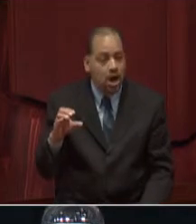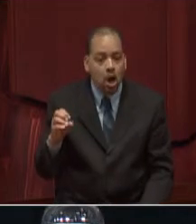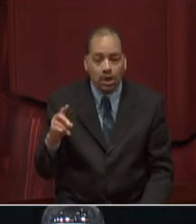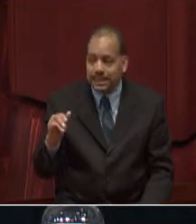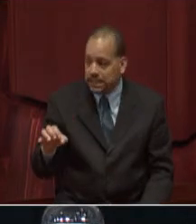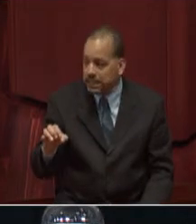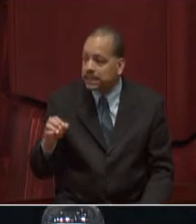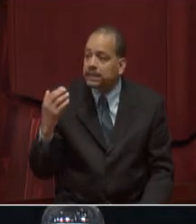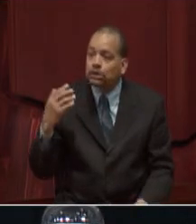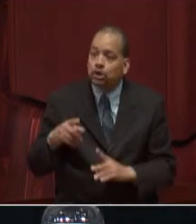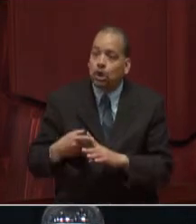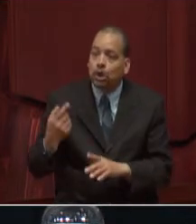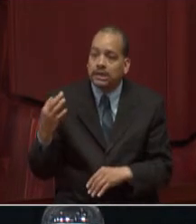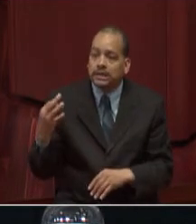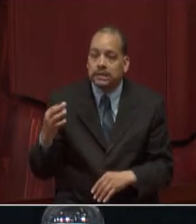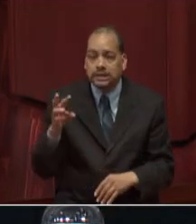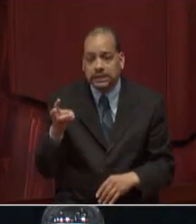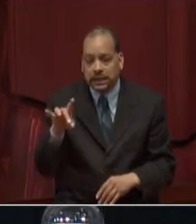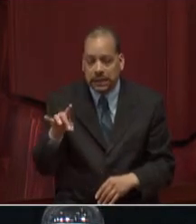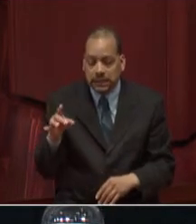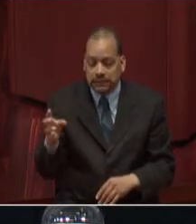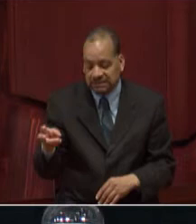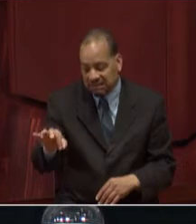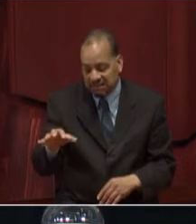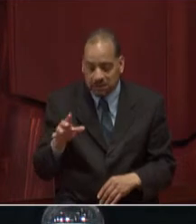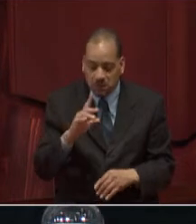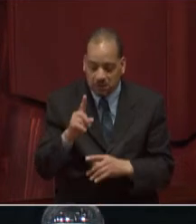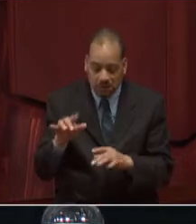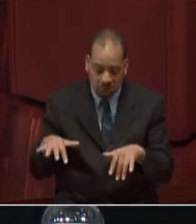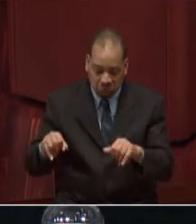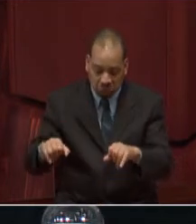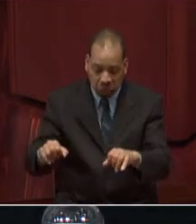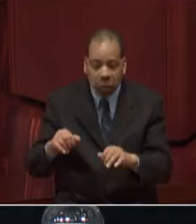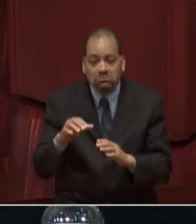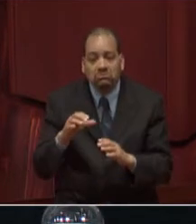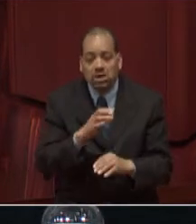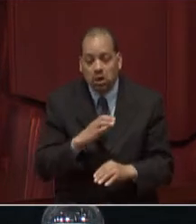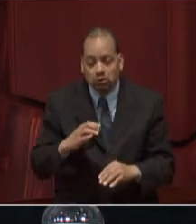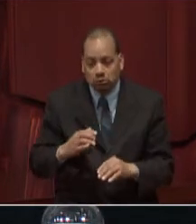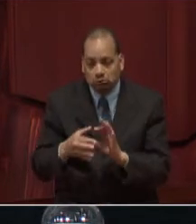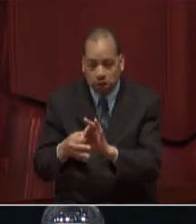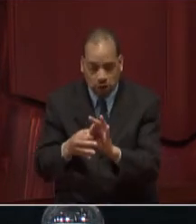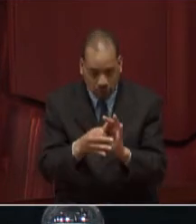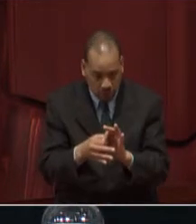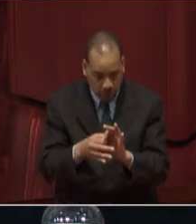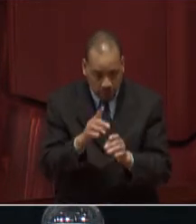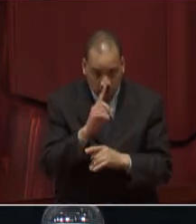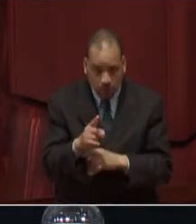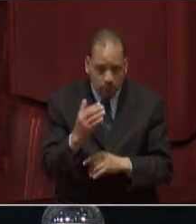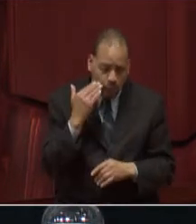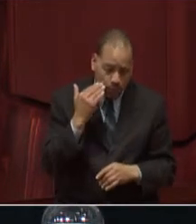1968 actually, and 69 forward, who handled congressional relations. Knowing the